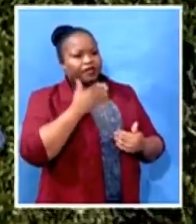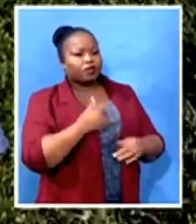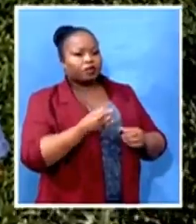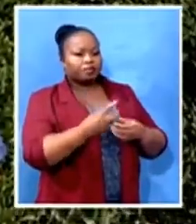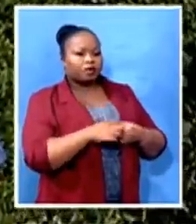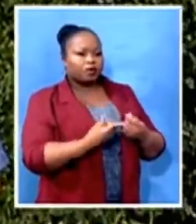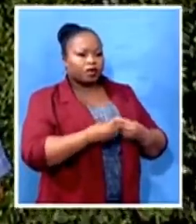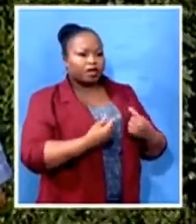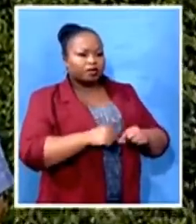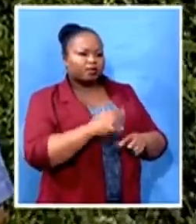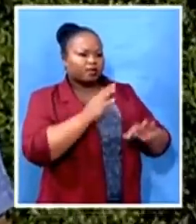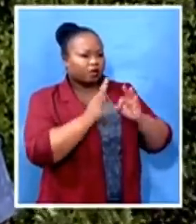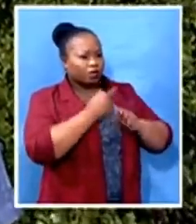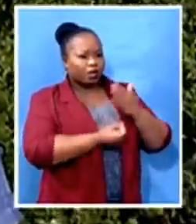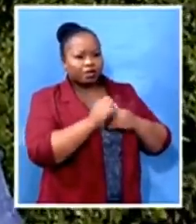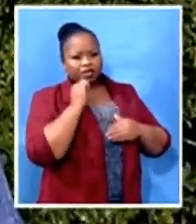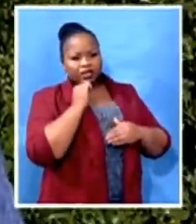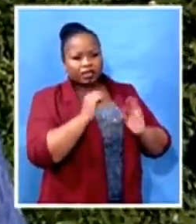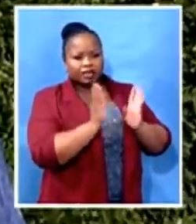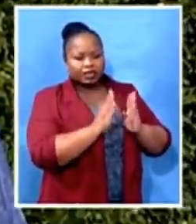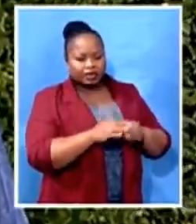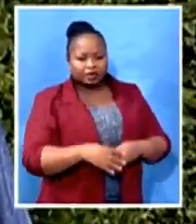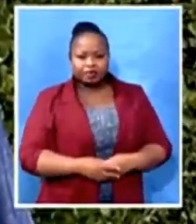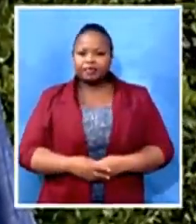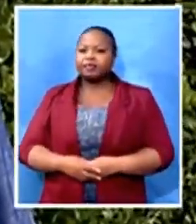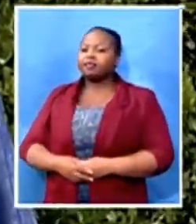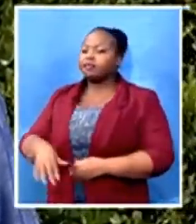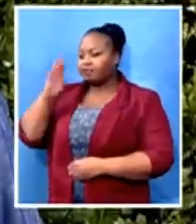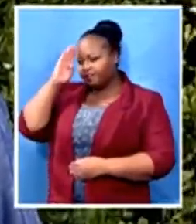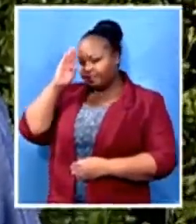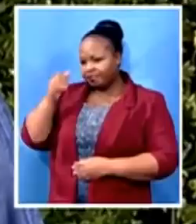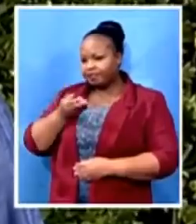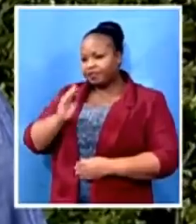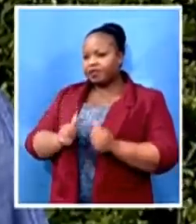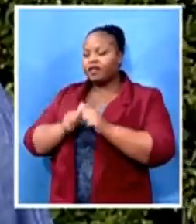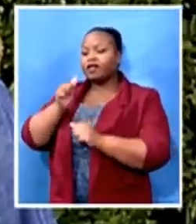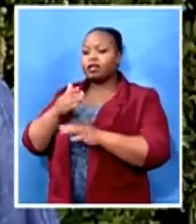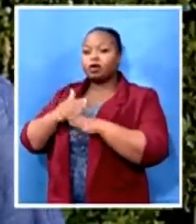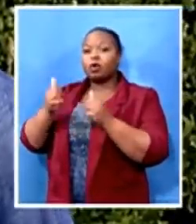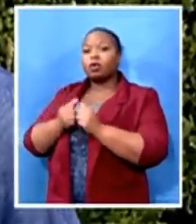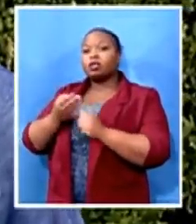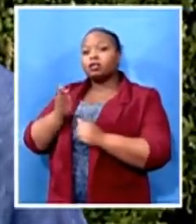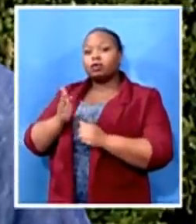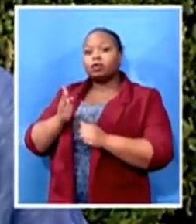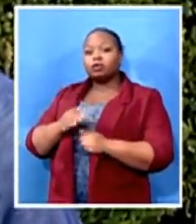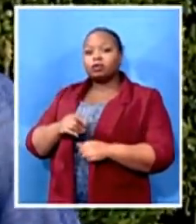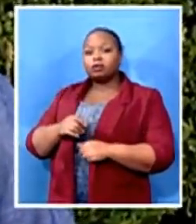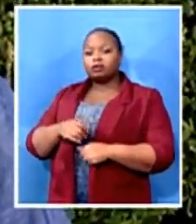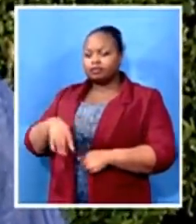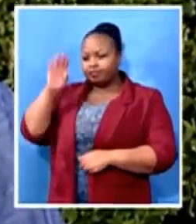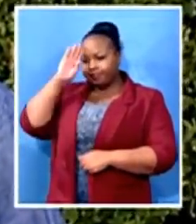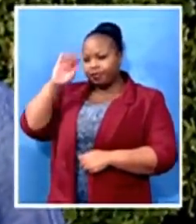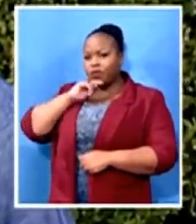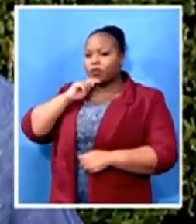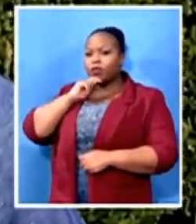meeting. Good morning to you first and to your colleagues at the studio, and good morning to viewers at home. The